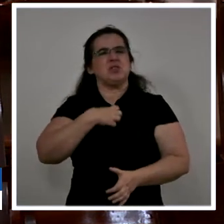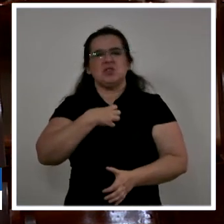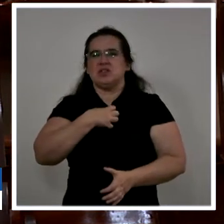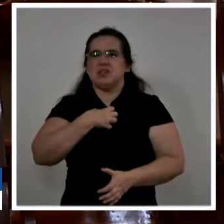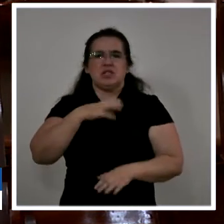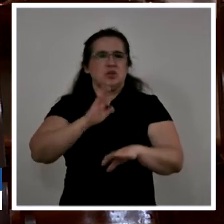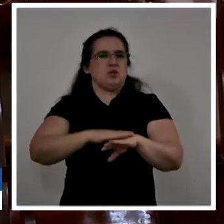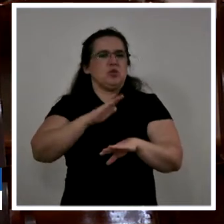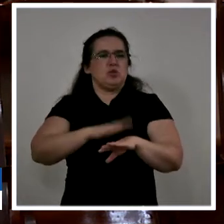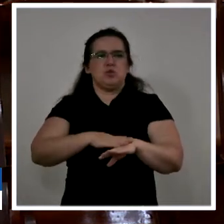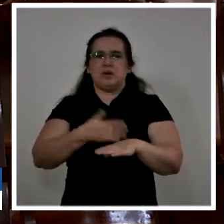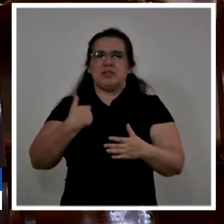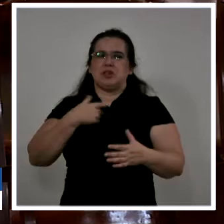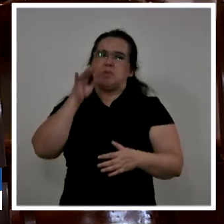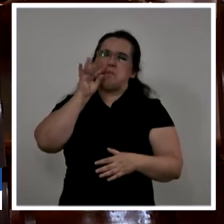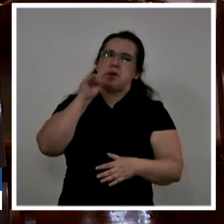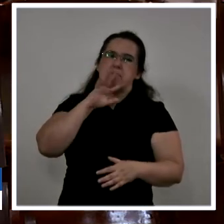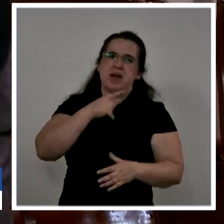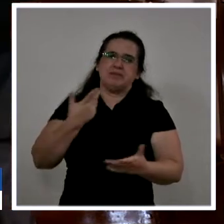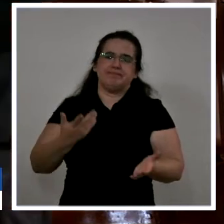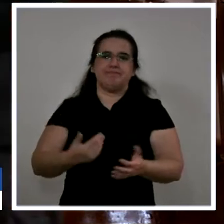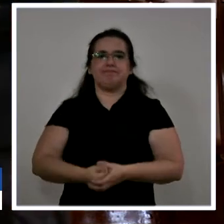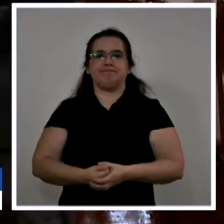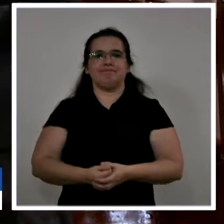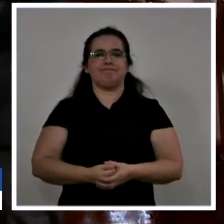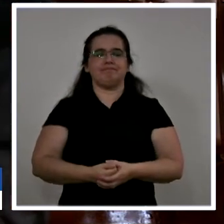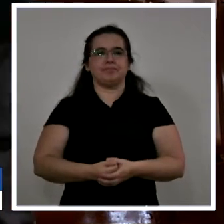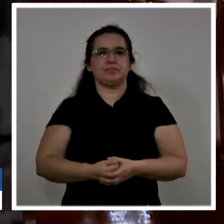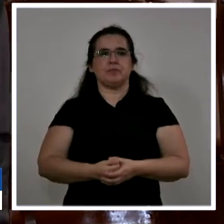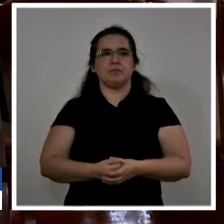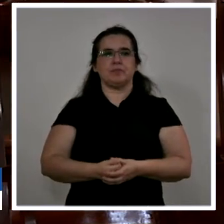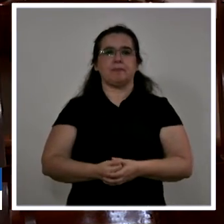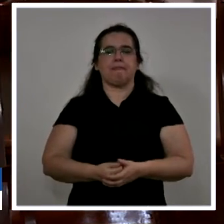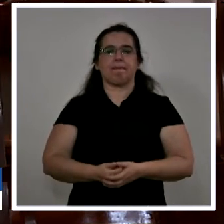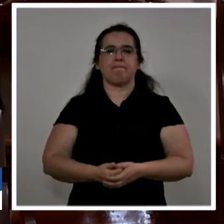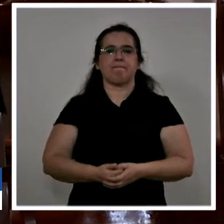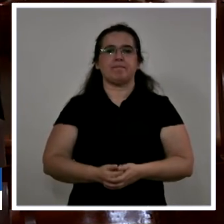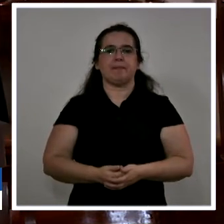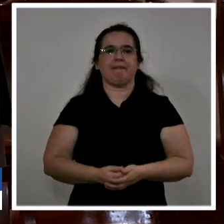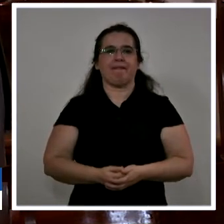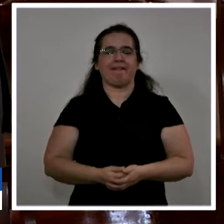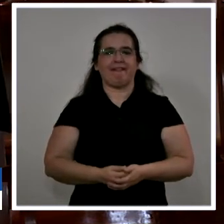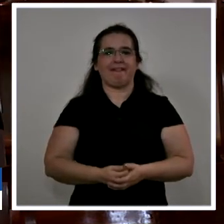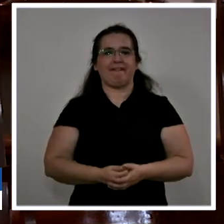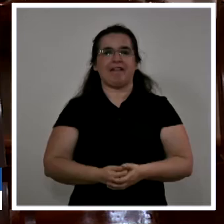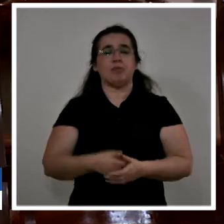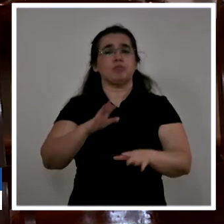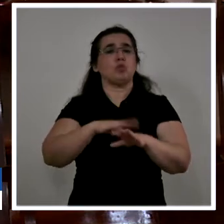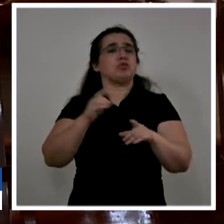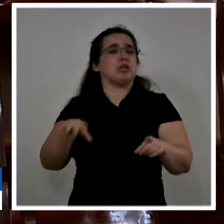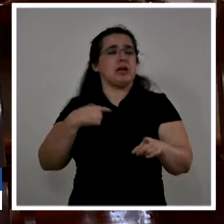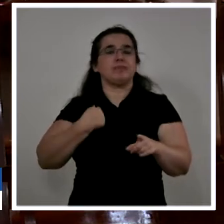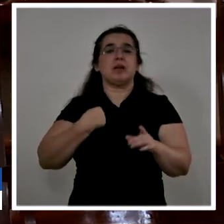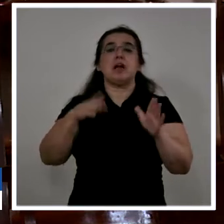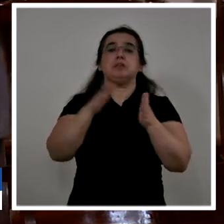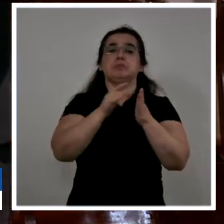parents. Não se sintam culpados como pais. 1 Corinthians 6 told us, and such were some of you. Porque 1 Coríntios